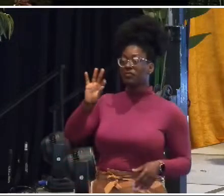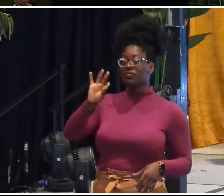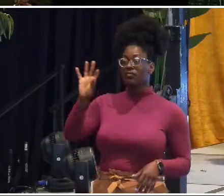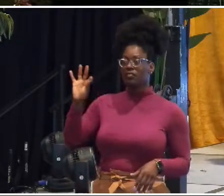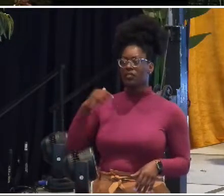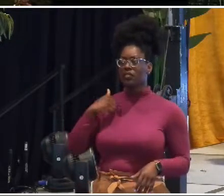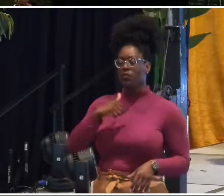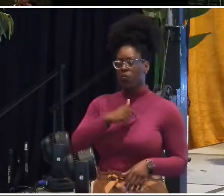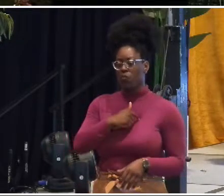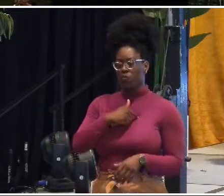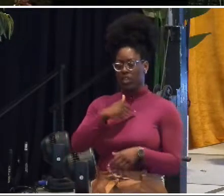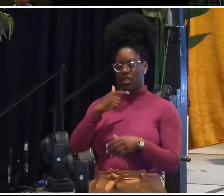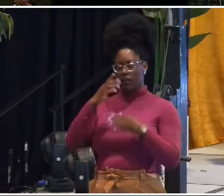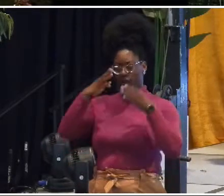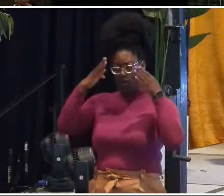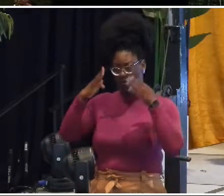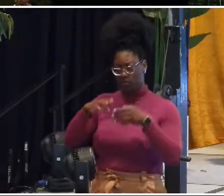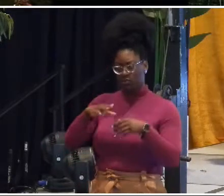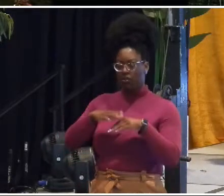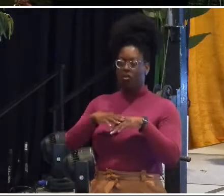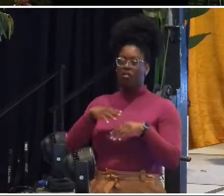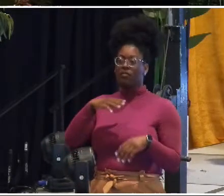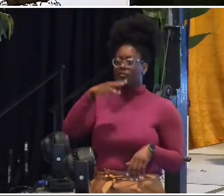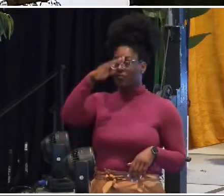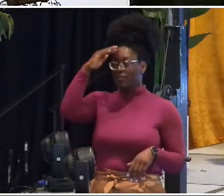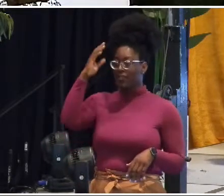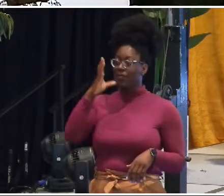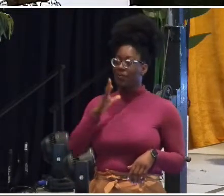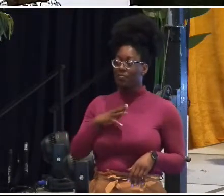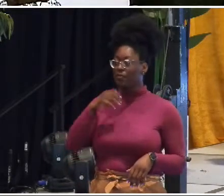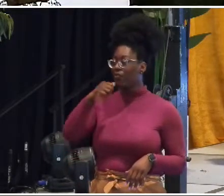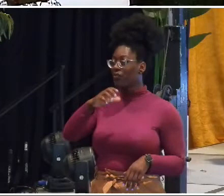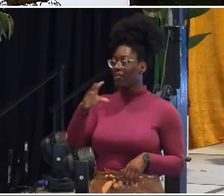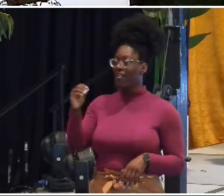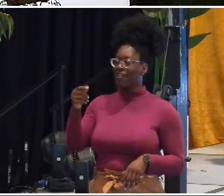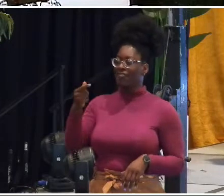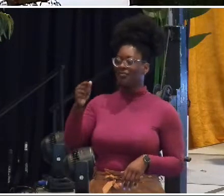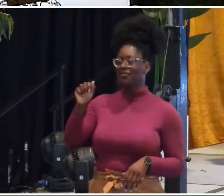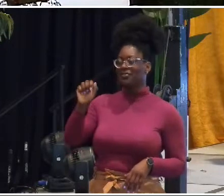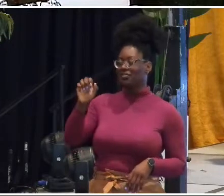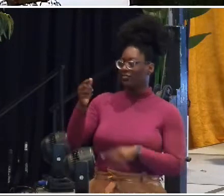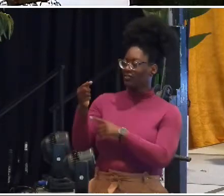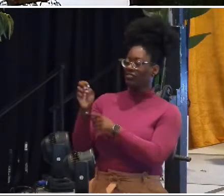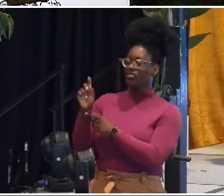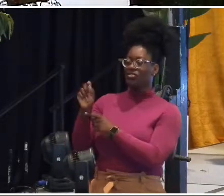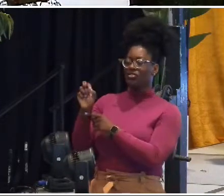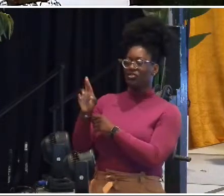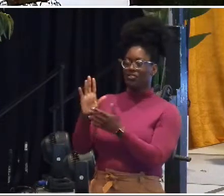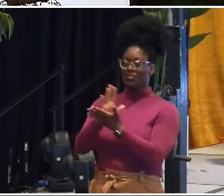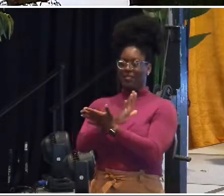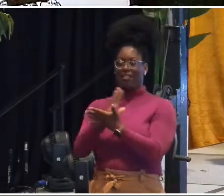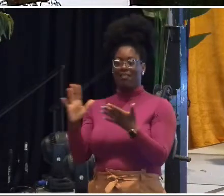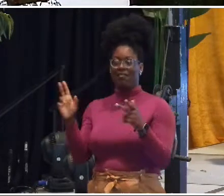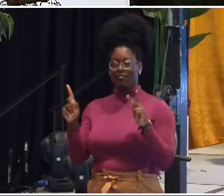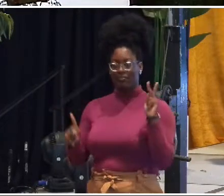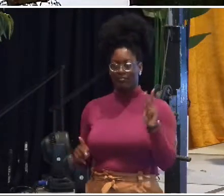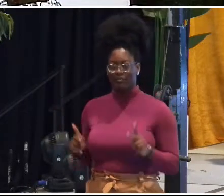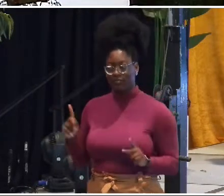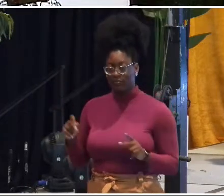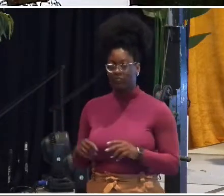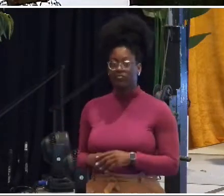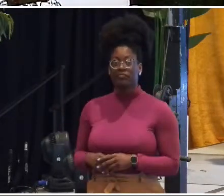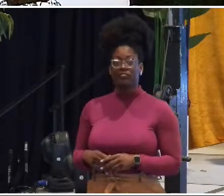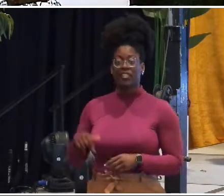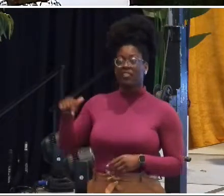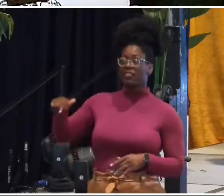Black women, girls, and gender-expansive people. As we hold Get Free in the host city of Baltimore,